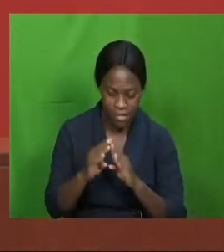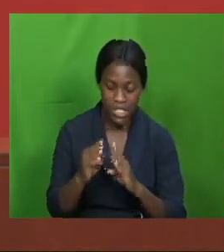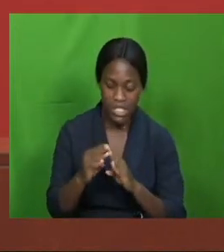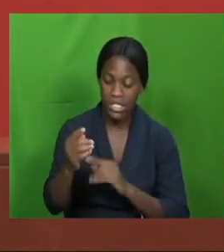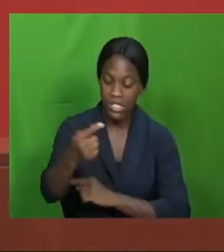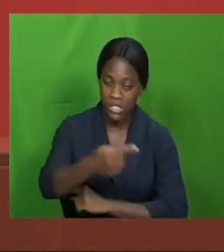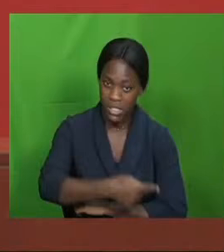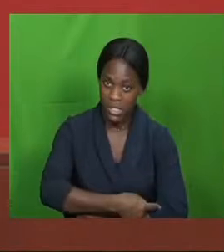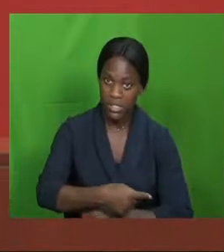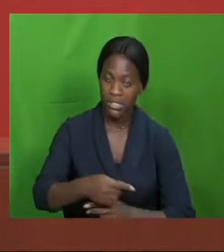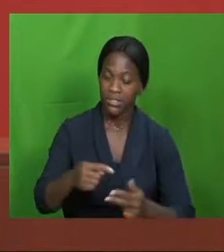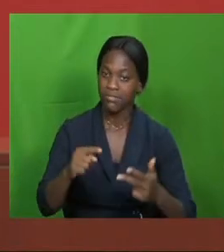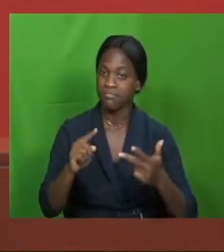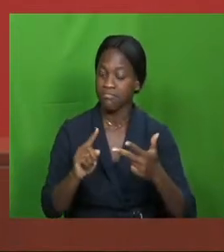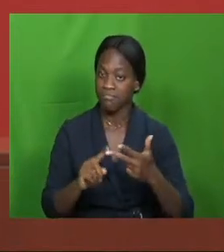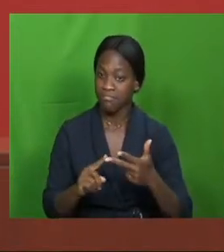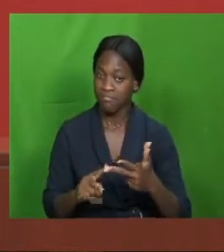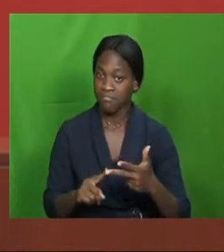3,